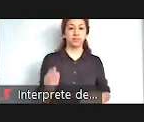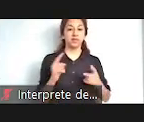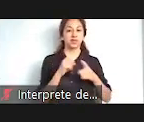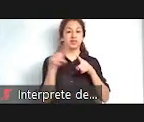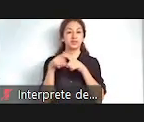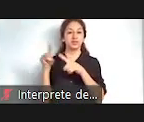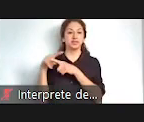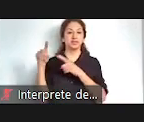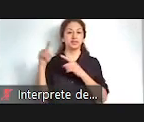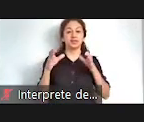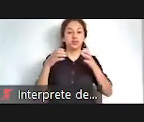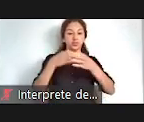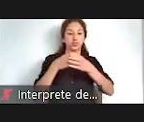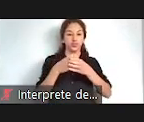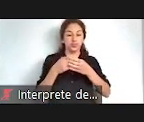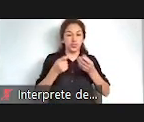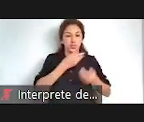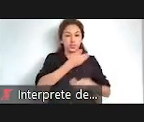is